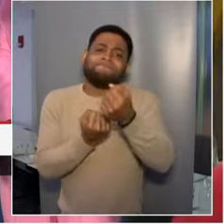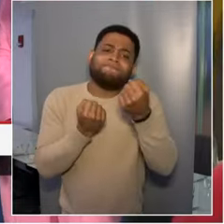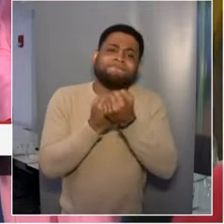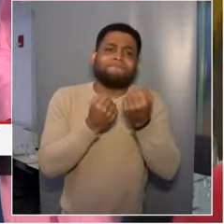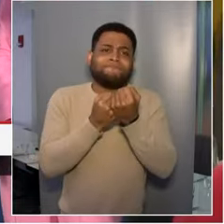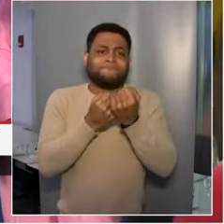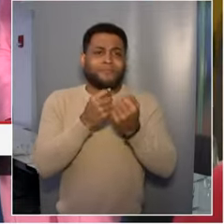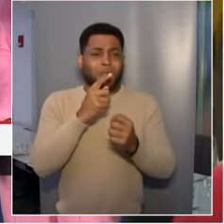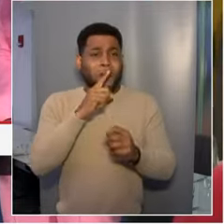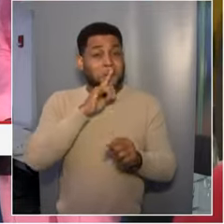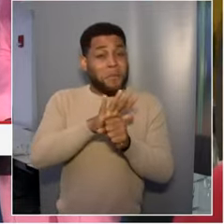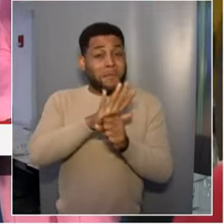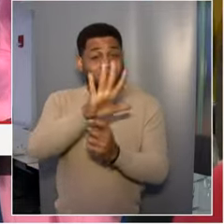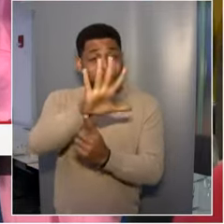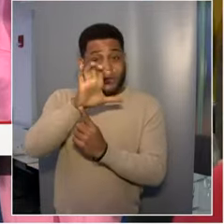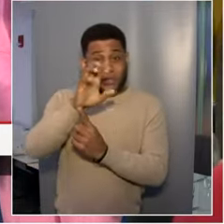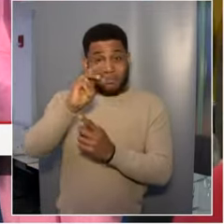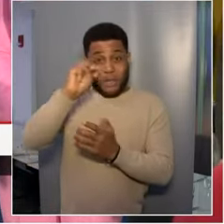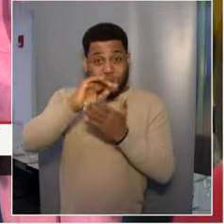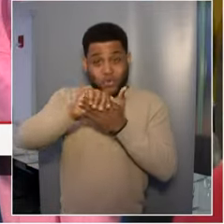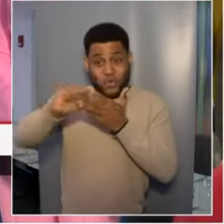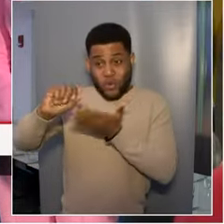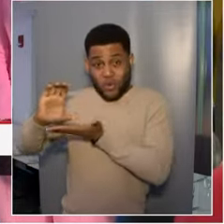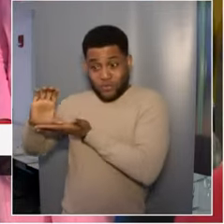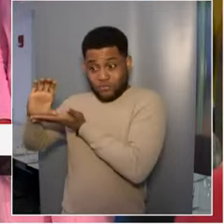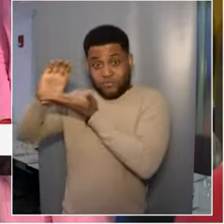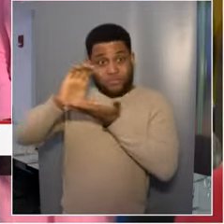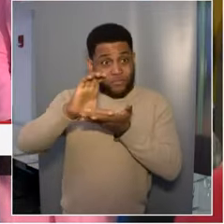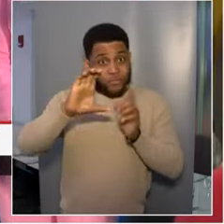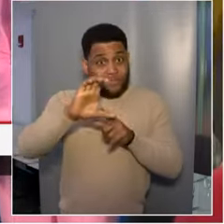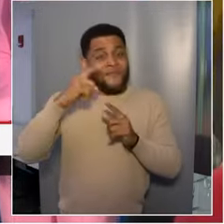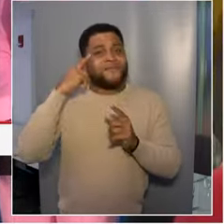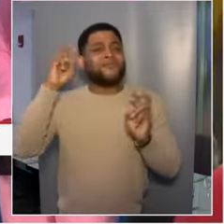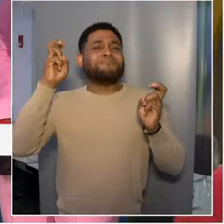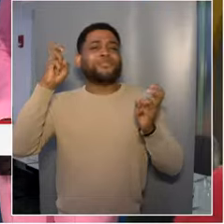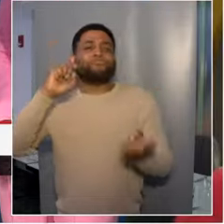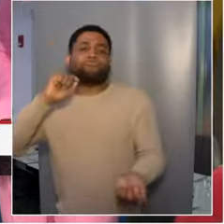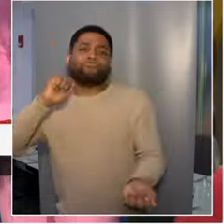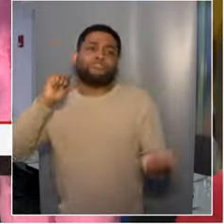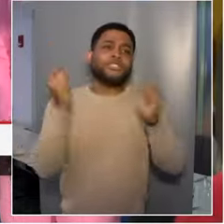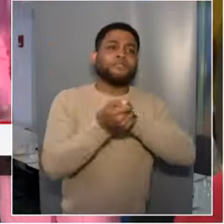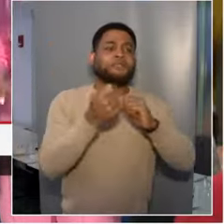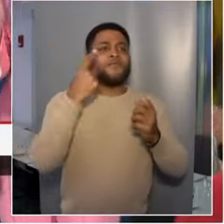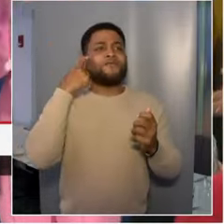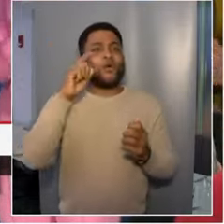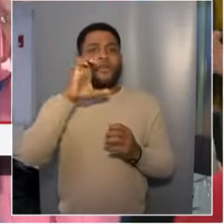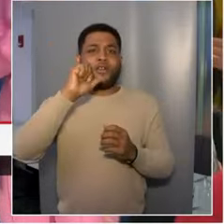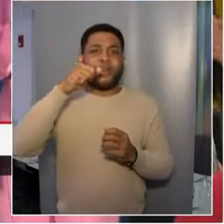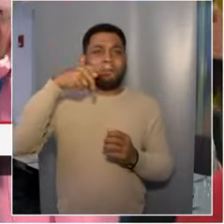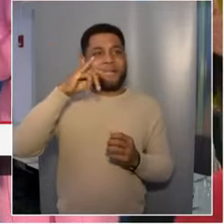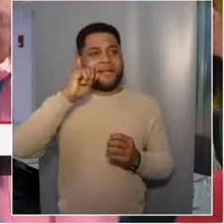million in the total transformation of Capital One Arena in downtown